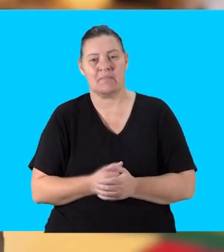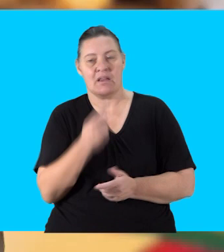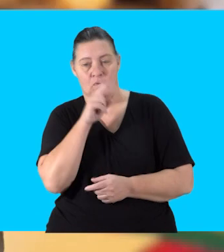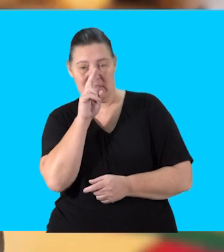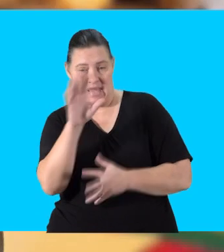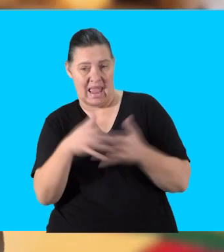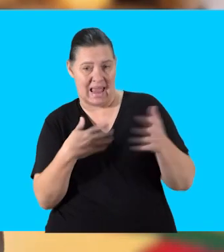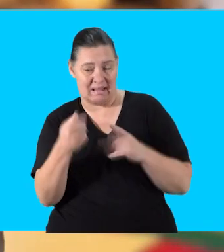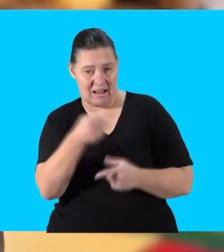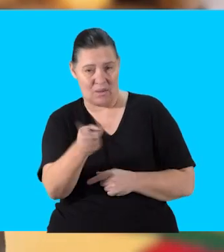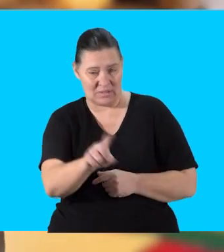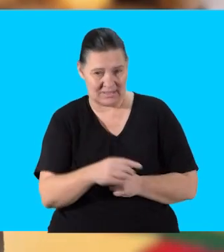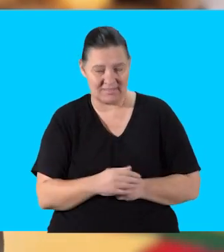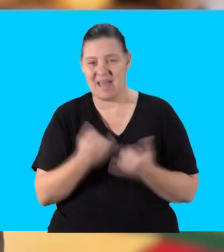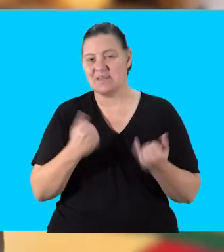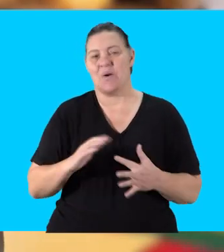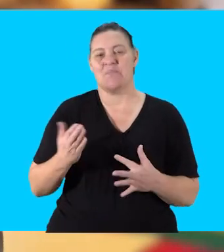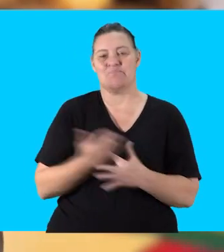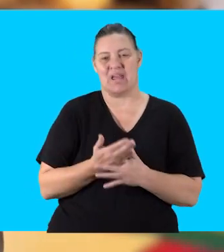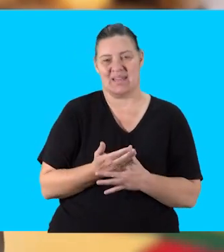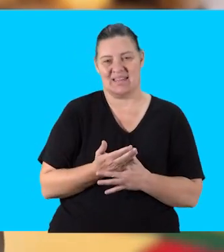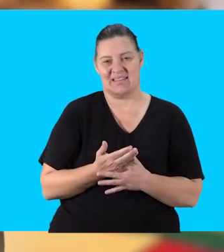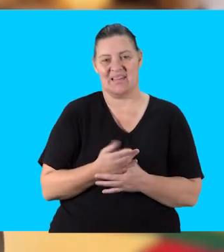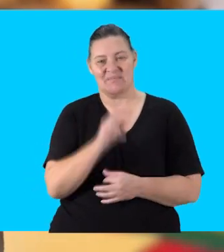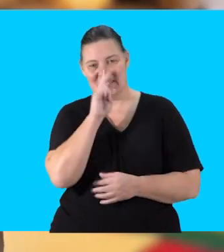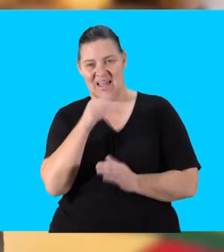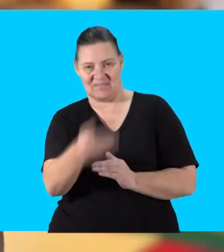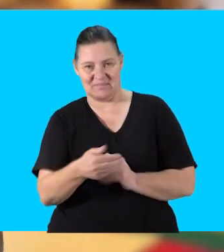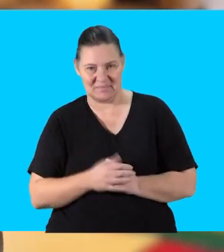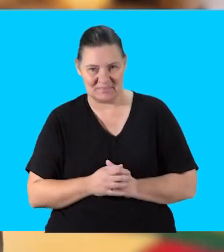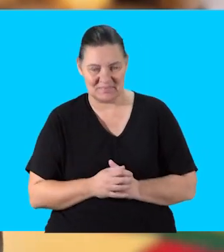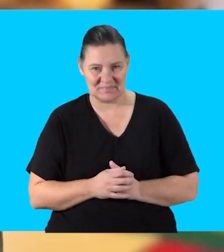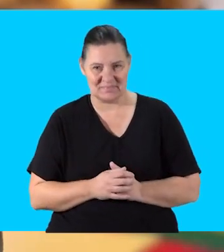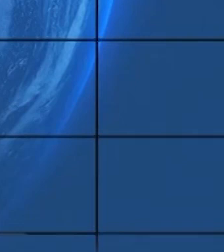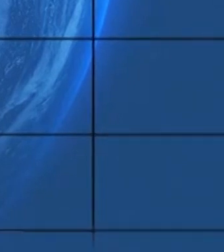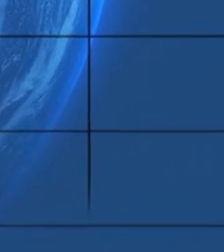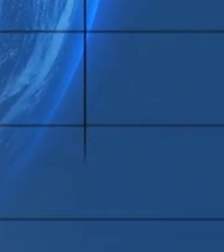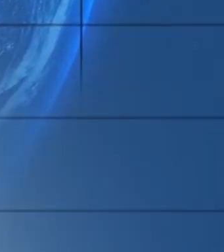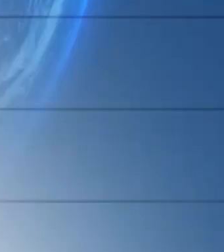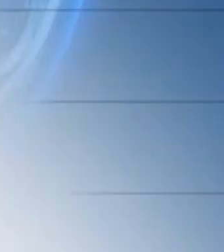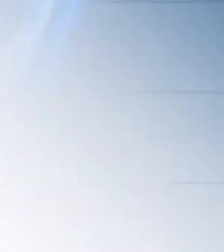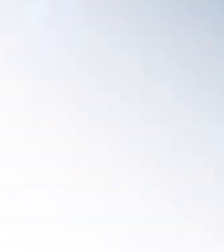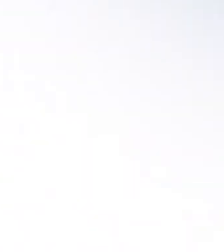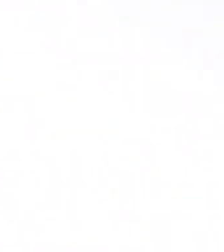we have seen what you're going to be dealing with in this lesson, let's just quickly take an ad break and we'll see after this.